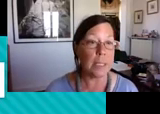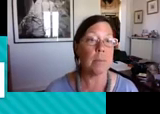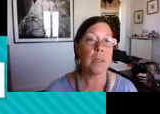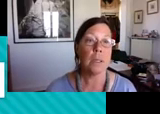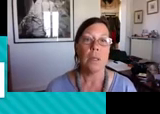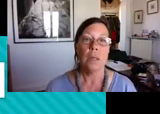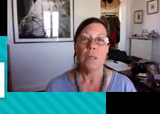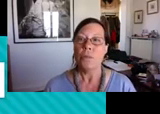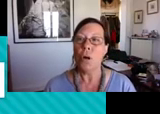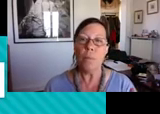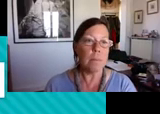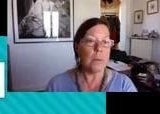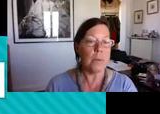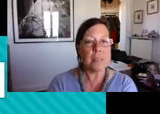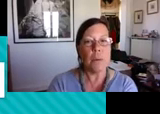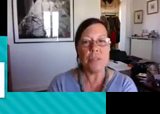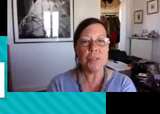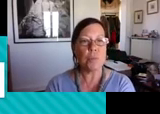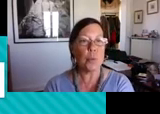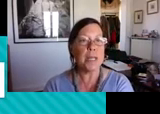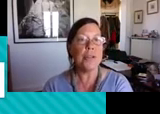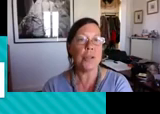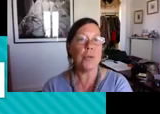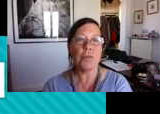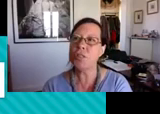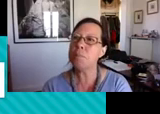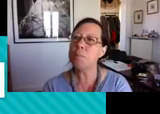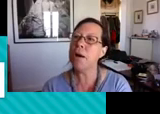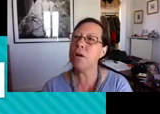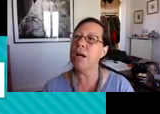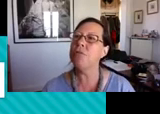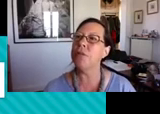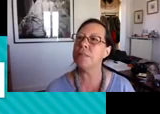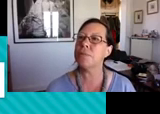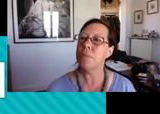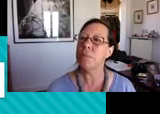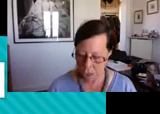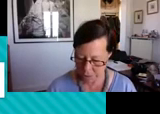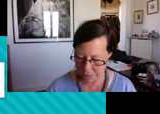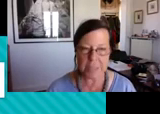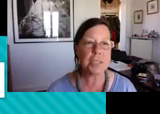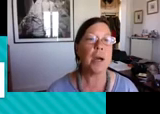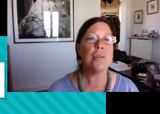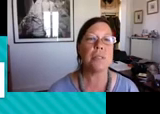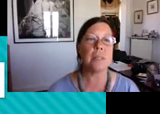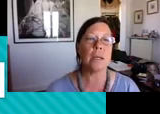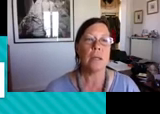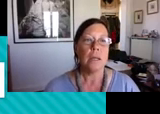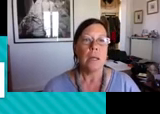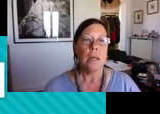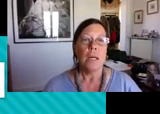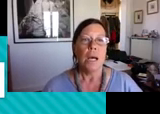recently. So this, I want to just read to you the first paragraph of this article. I think it's quite